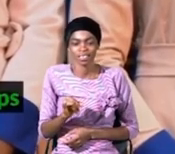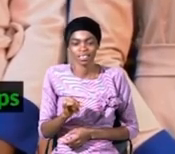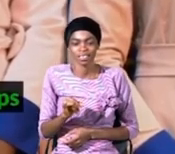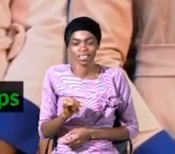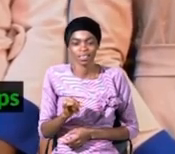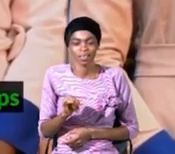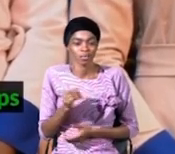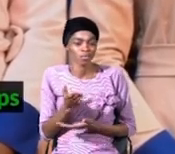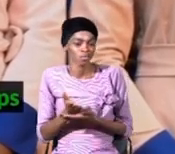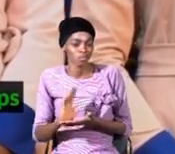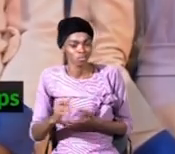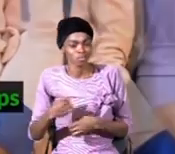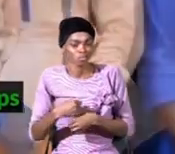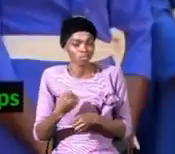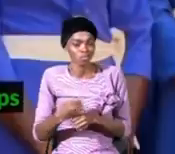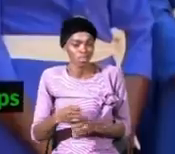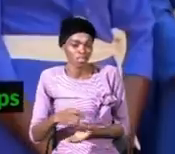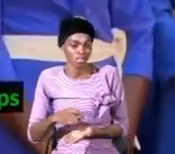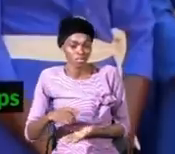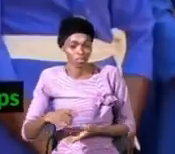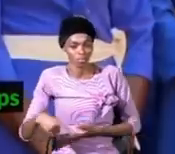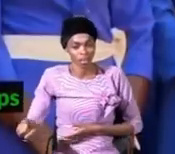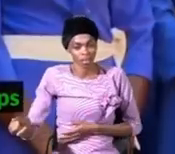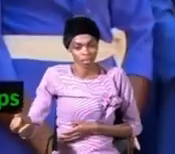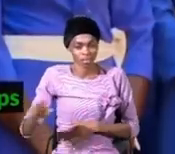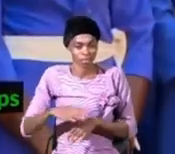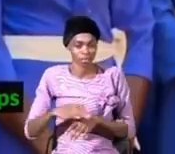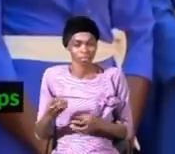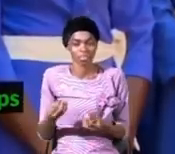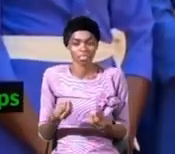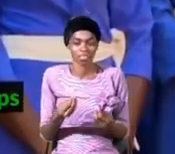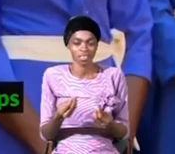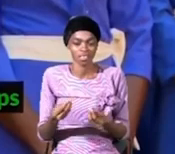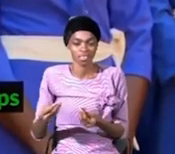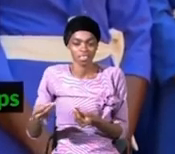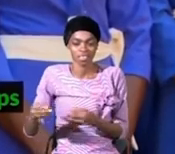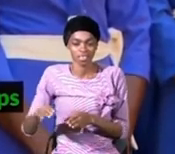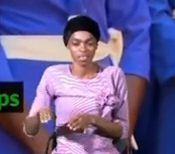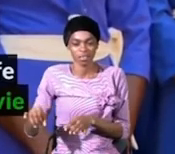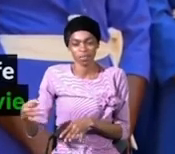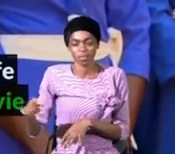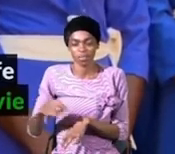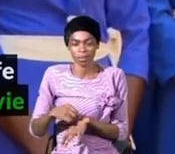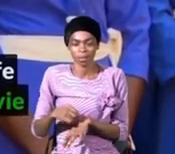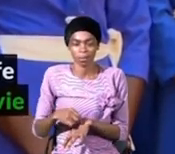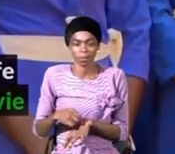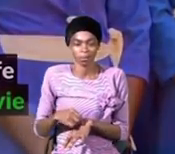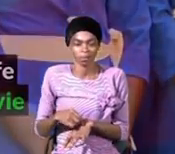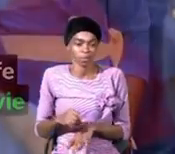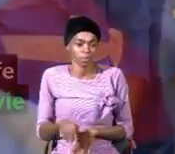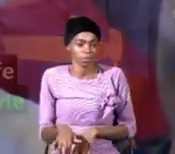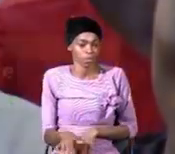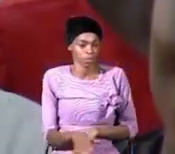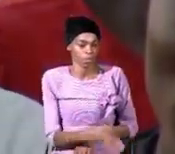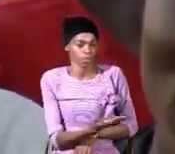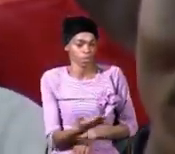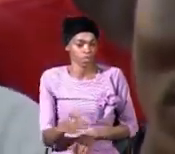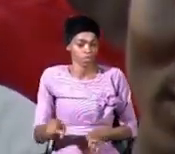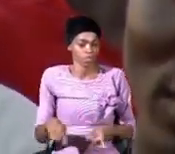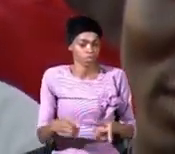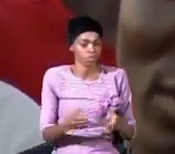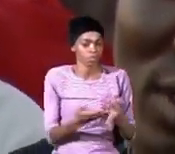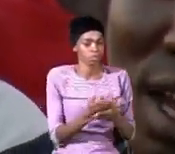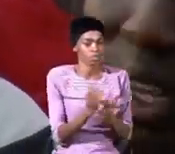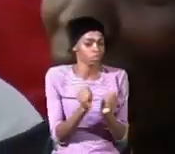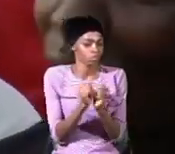Some make marks on the sands of time. Others go through